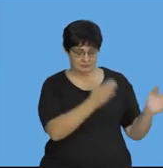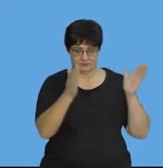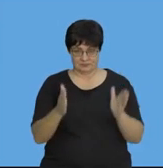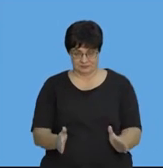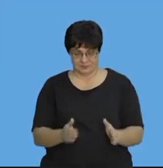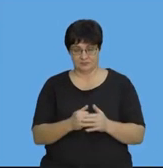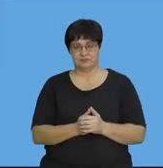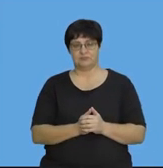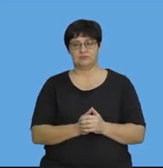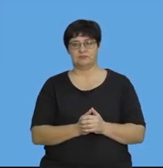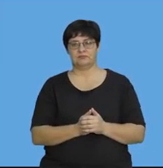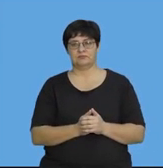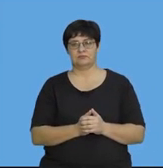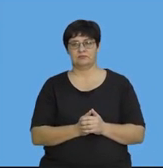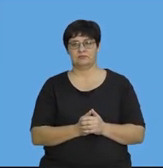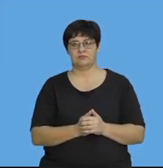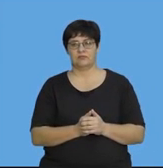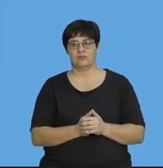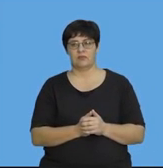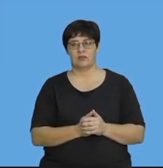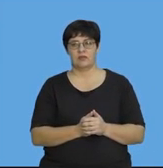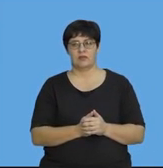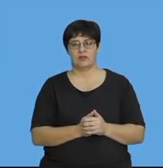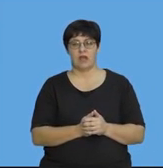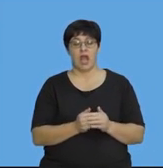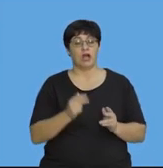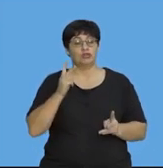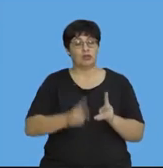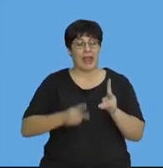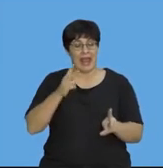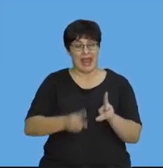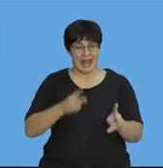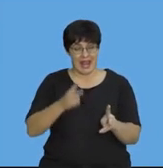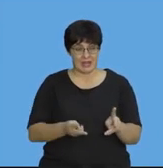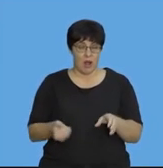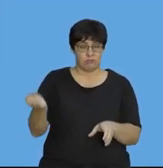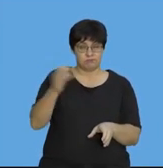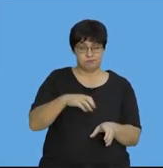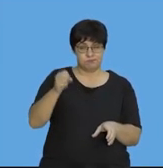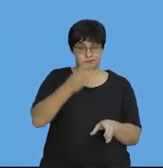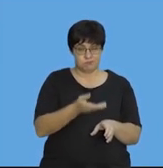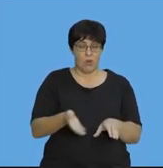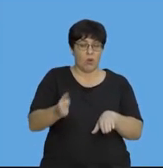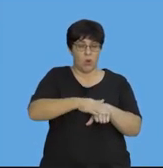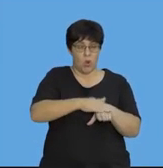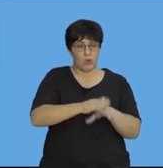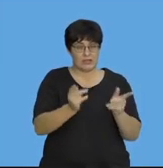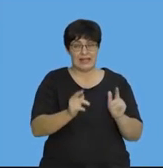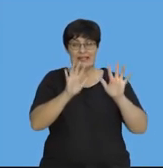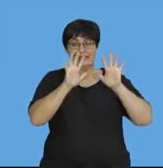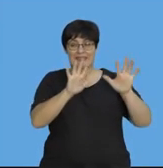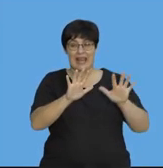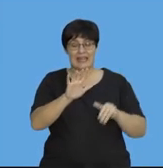Next question. A loaded 10,000 kilogram freight train car rolls